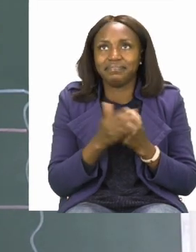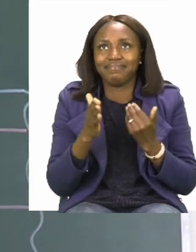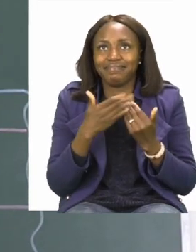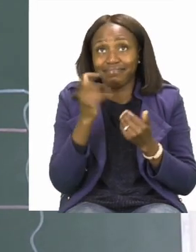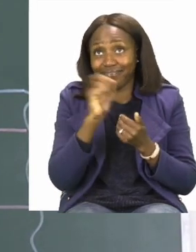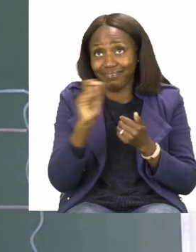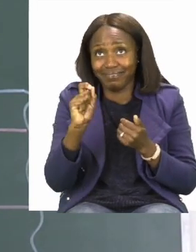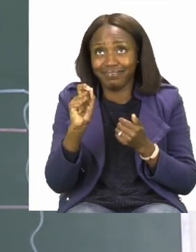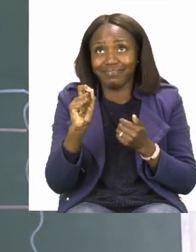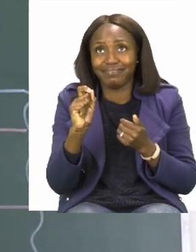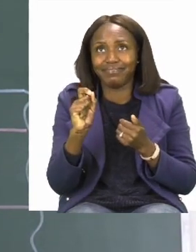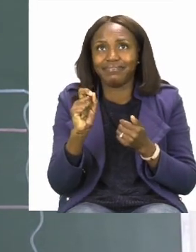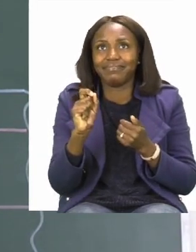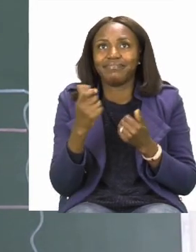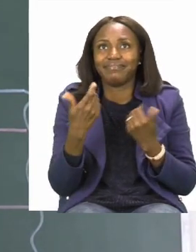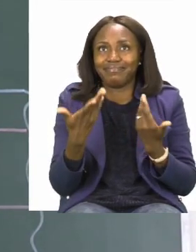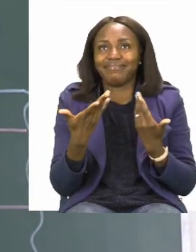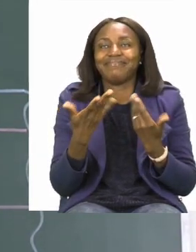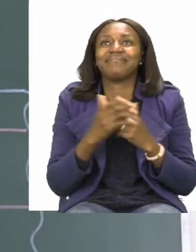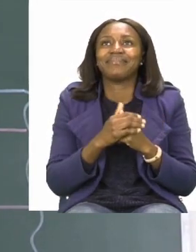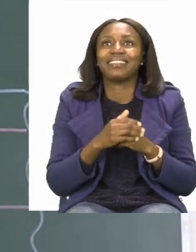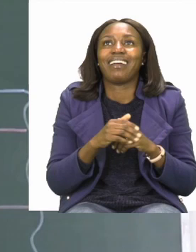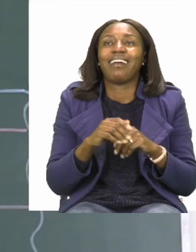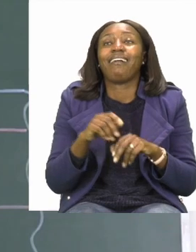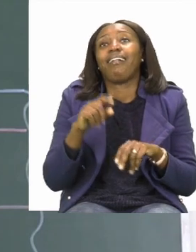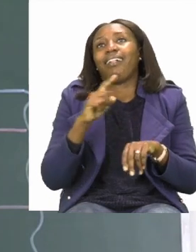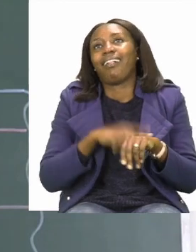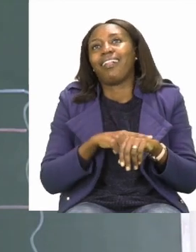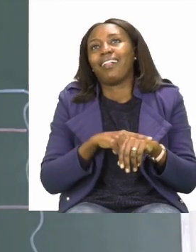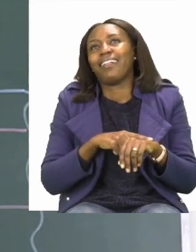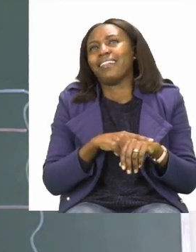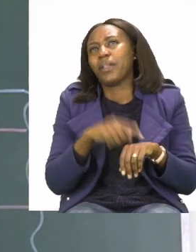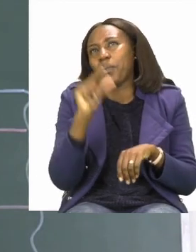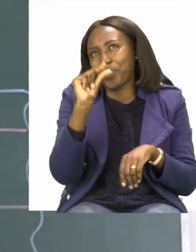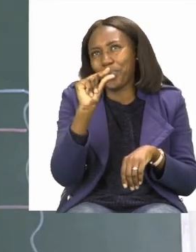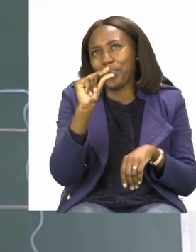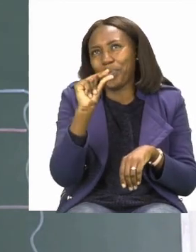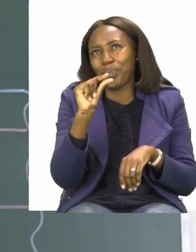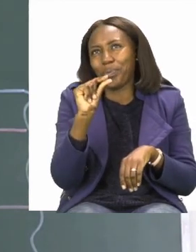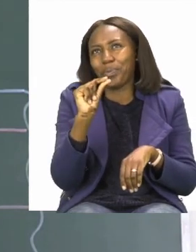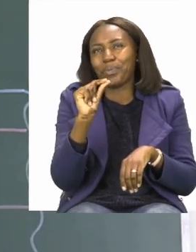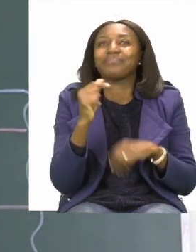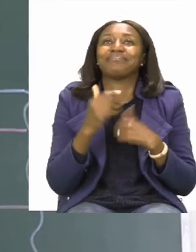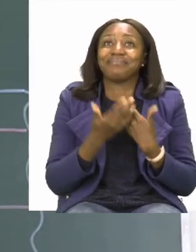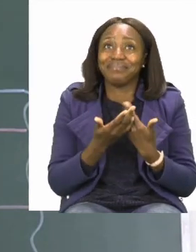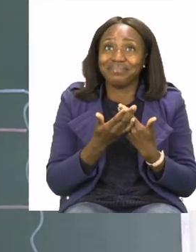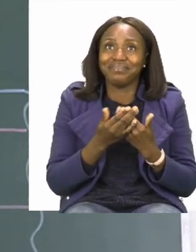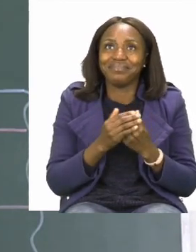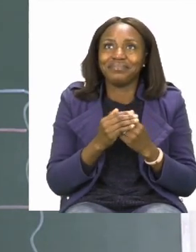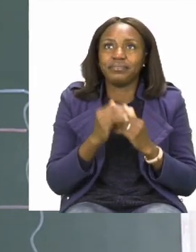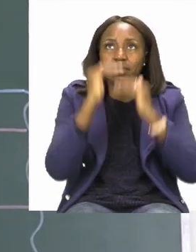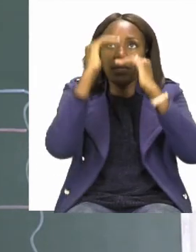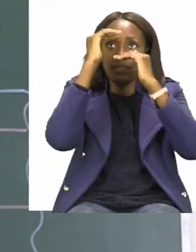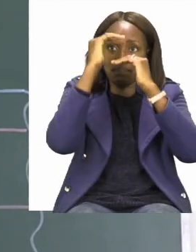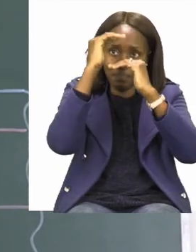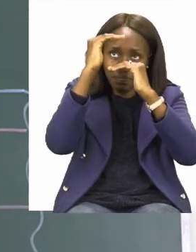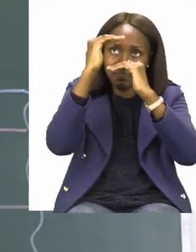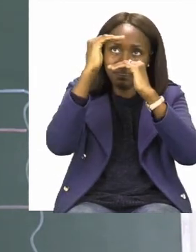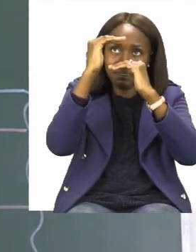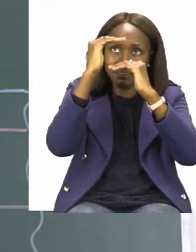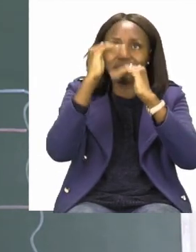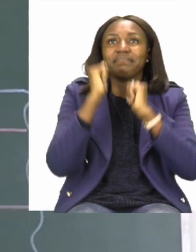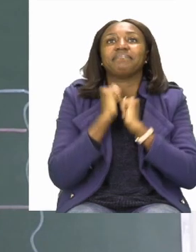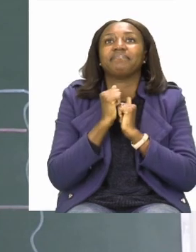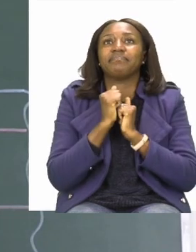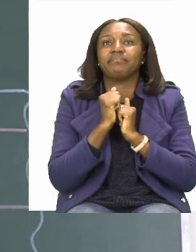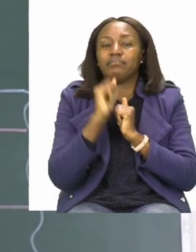This way we would have saved lots of time by putting the number on top of the other number. Then we